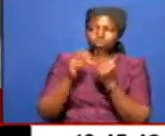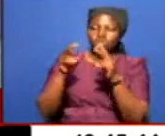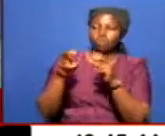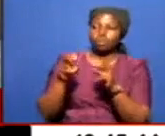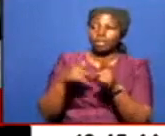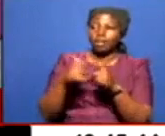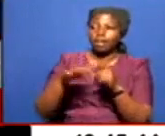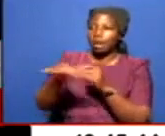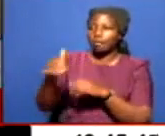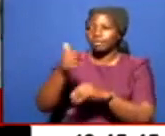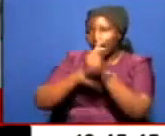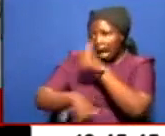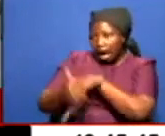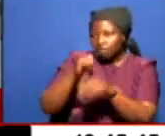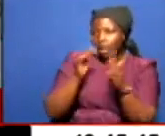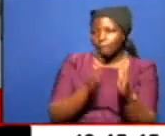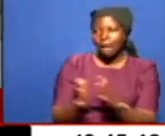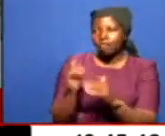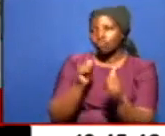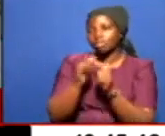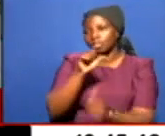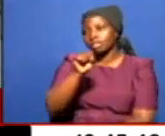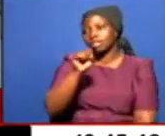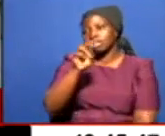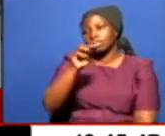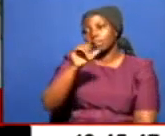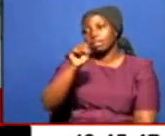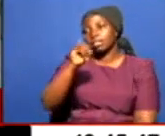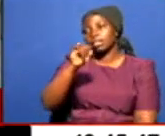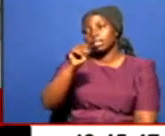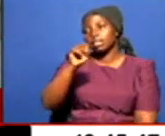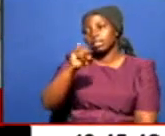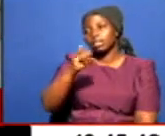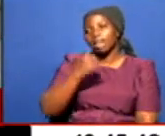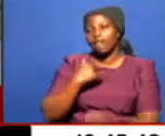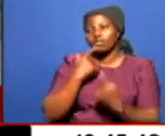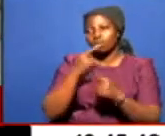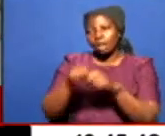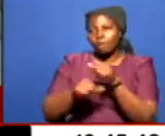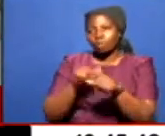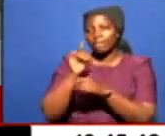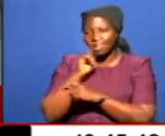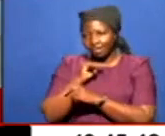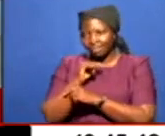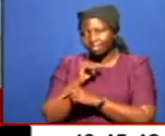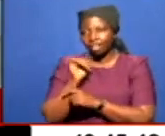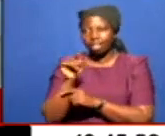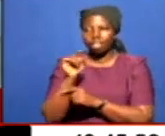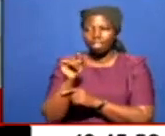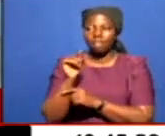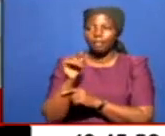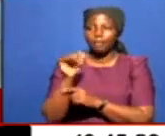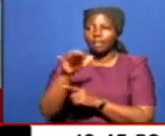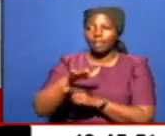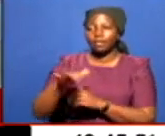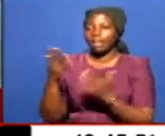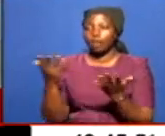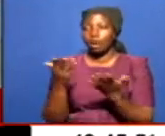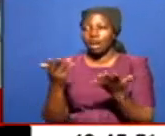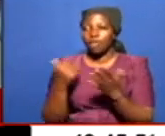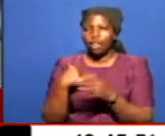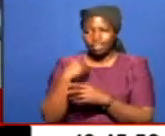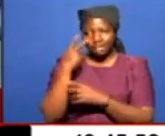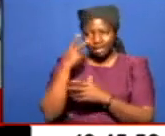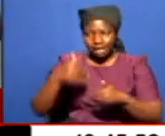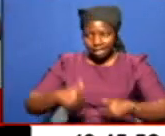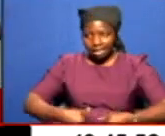action plans, which Mr. Masisi also spoke about, have really been quite... a platform where that we have seen young people